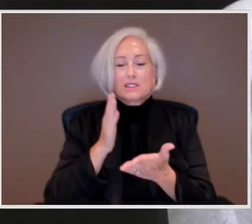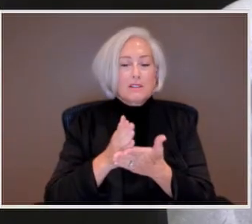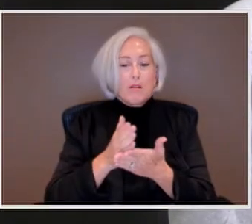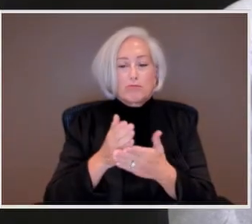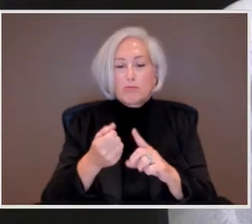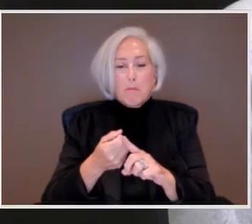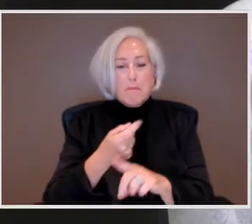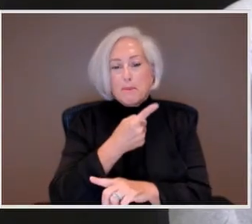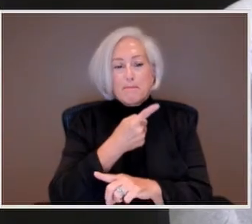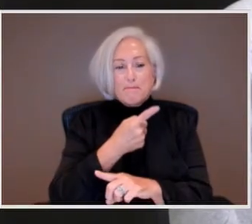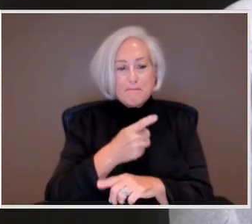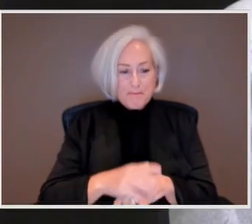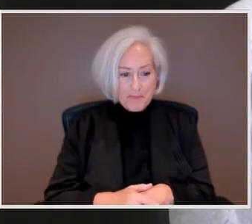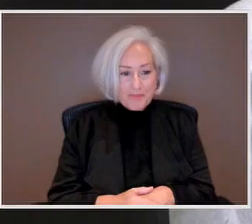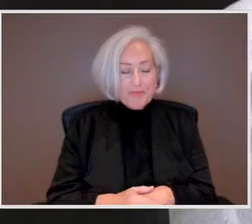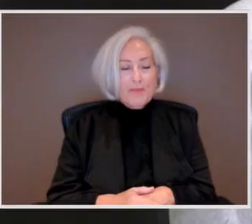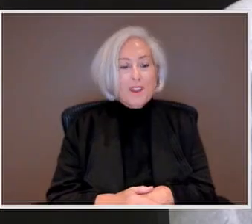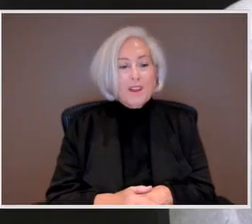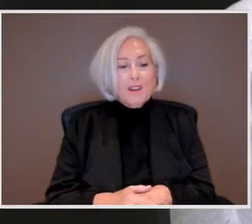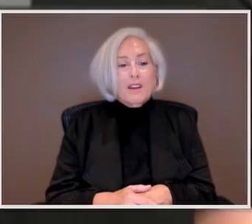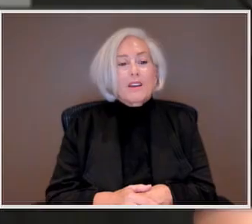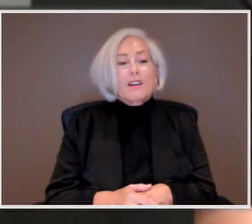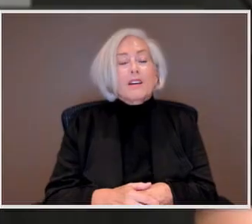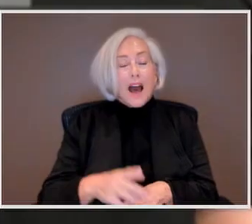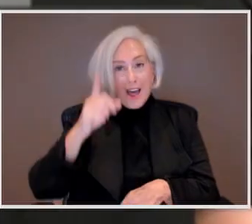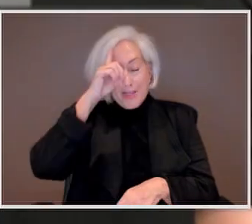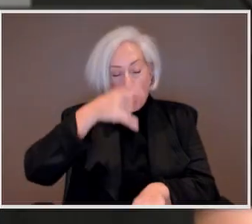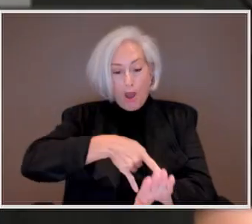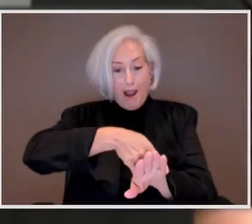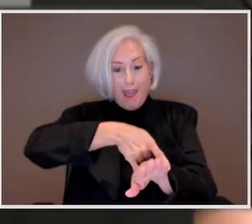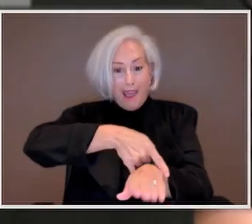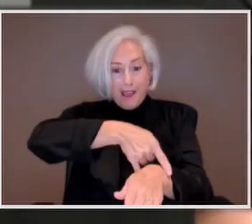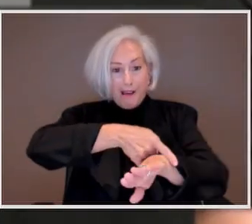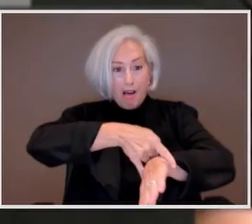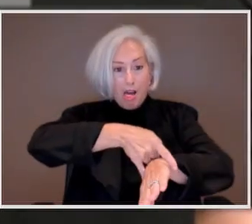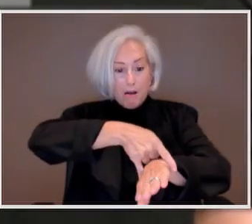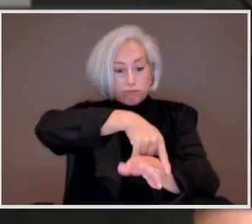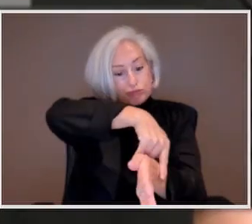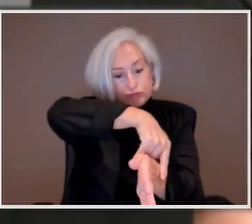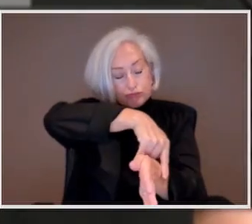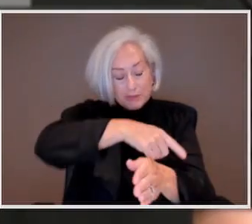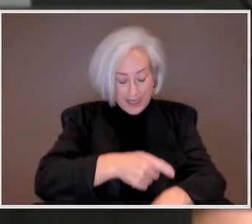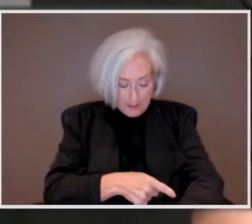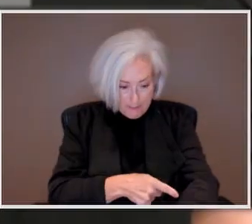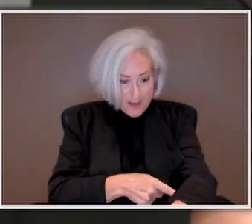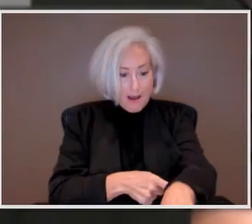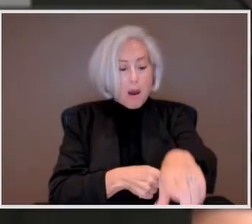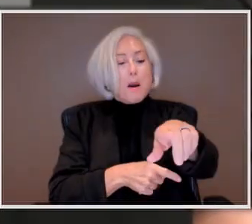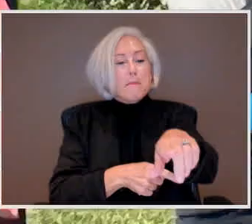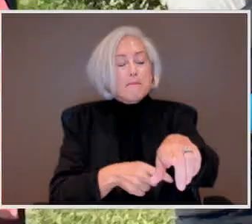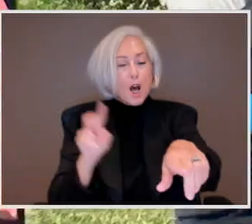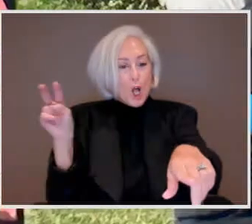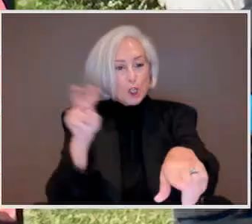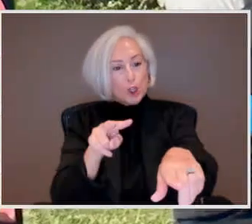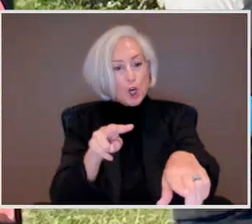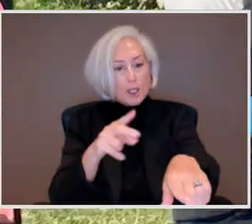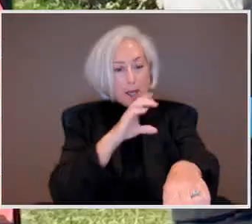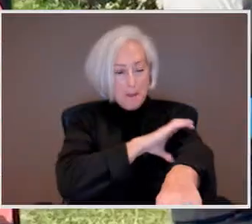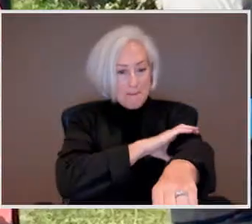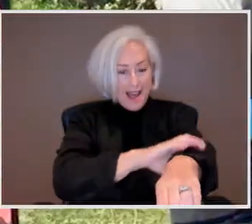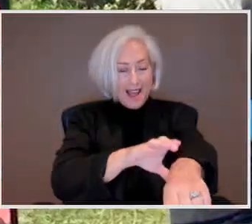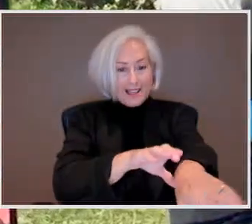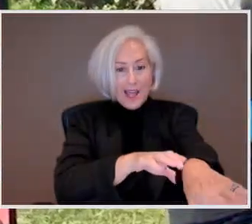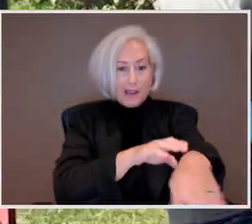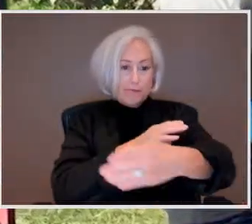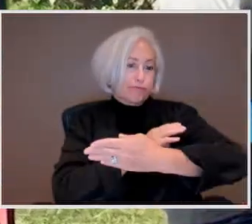and so I picked my leg up to look at my ankle like one would, and I saw my leg at 80 degrees inward. It was